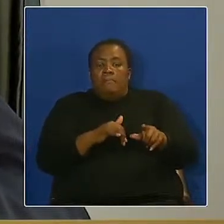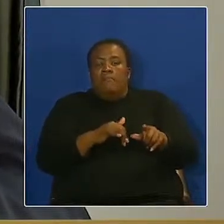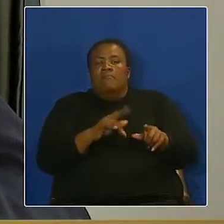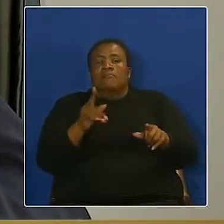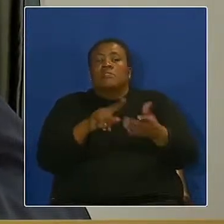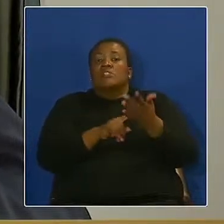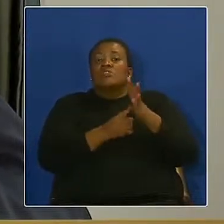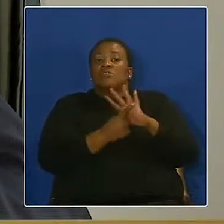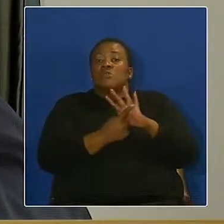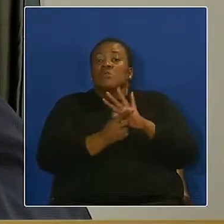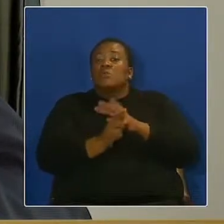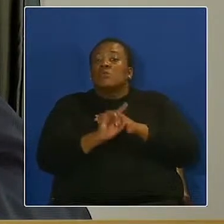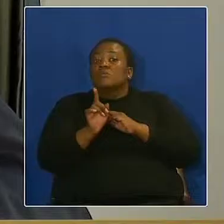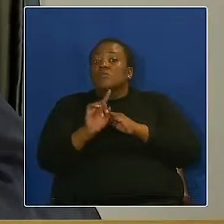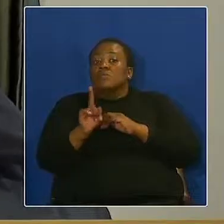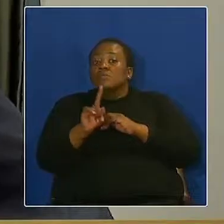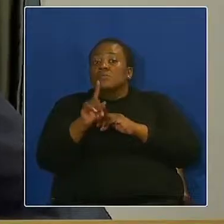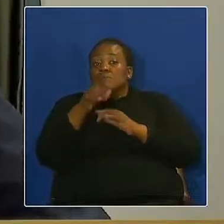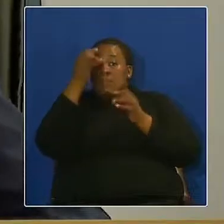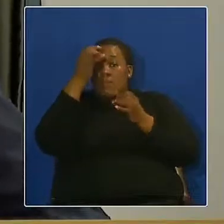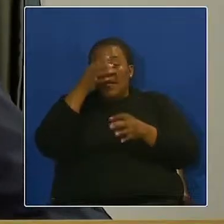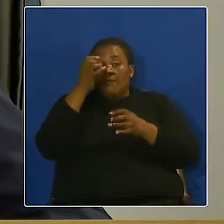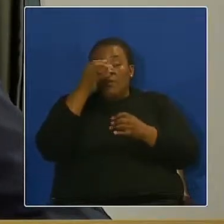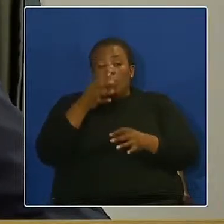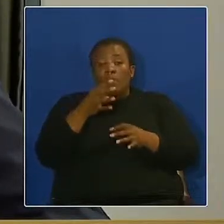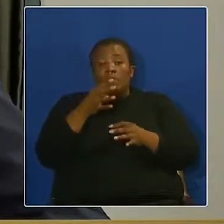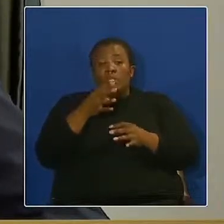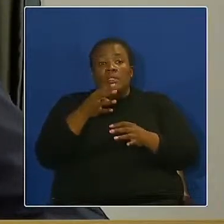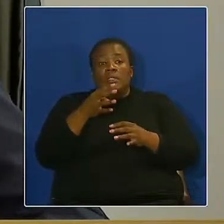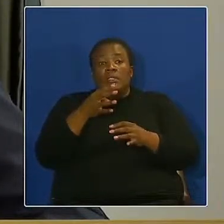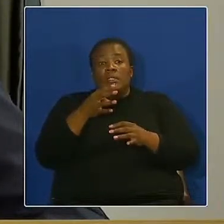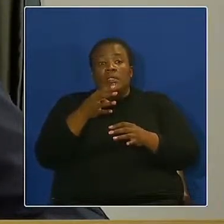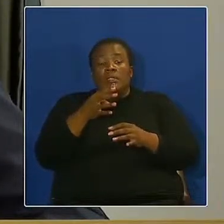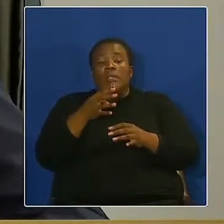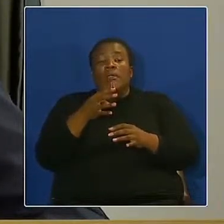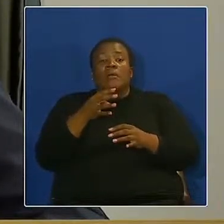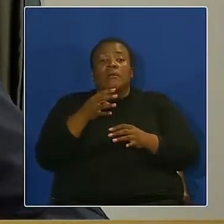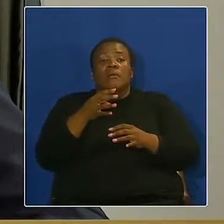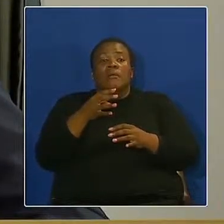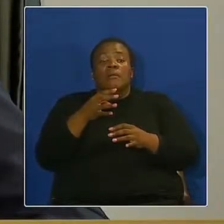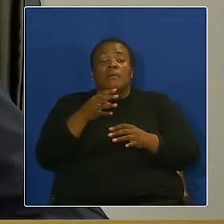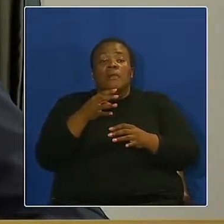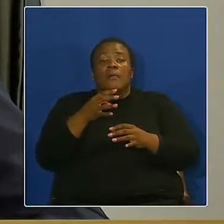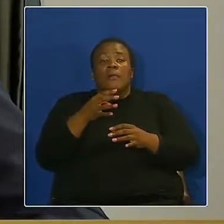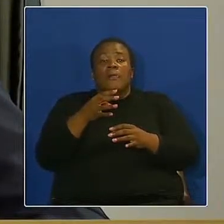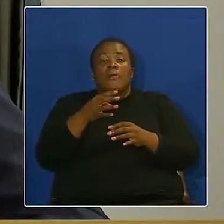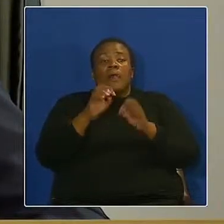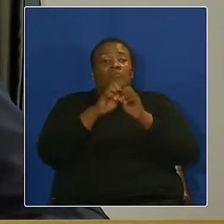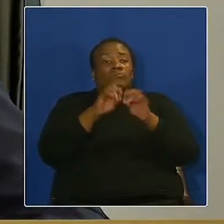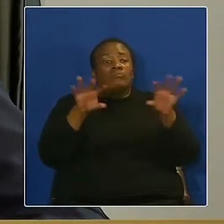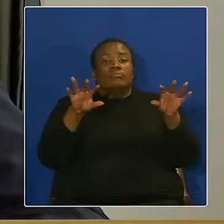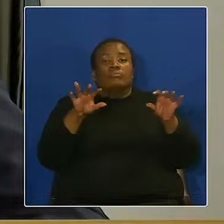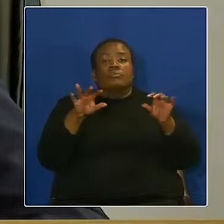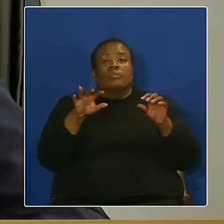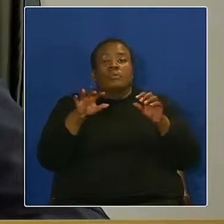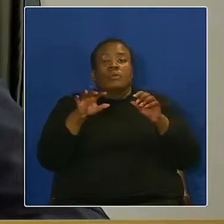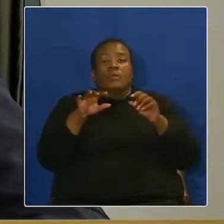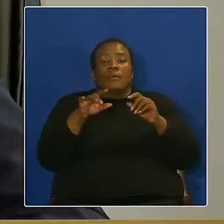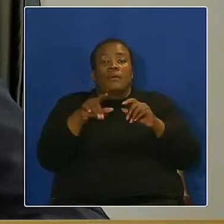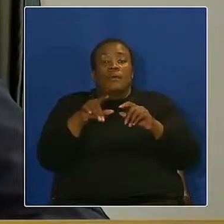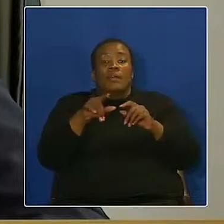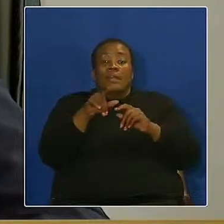that the information leaked that it is in fact